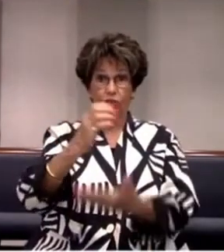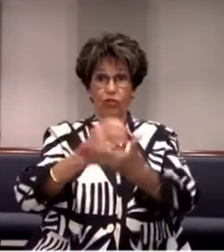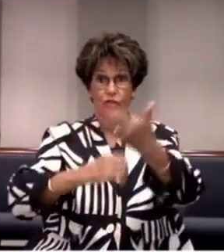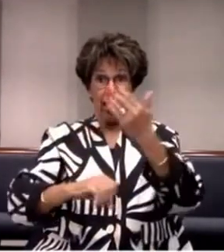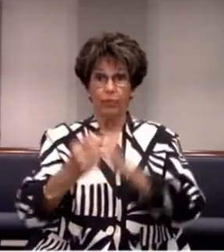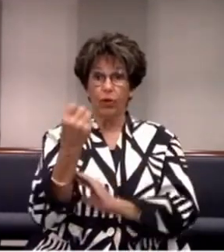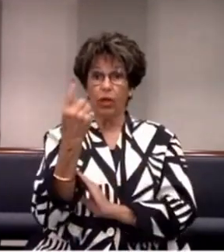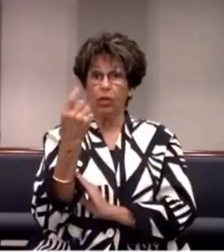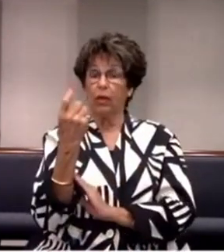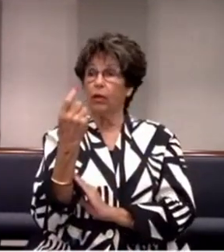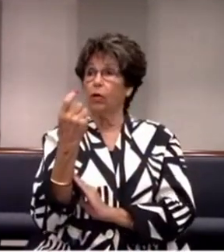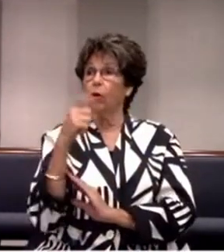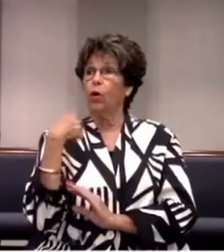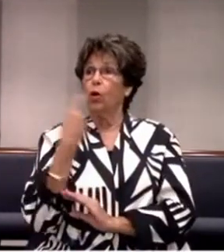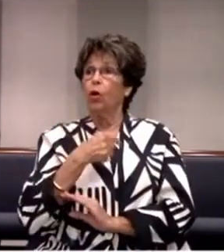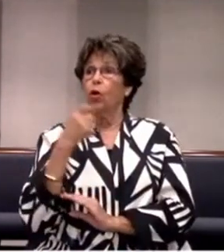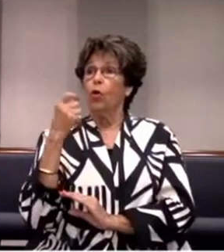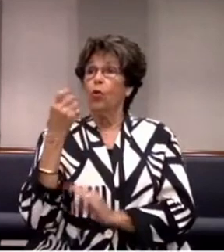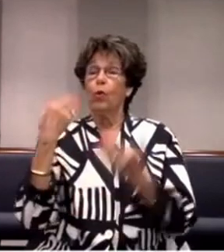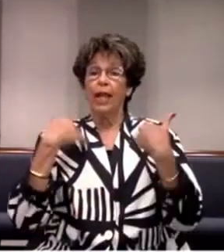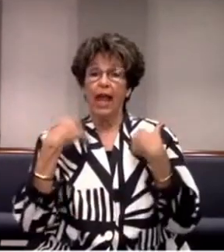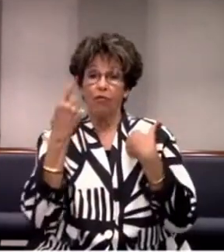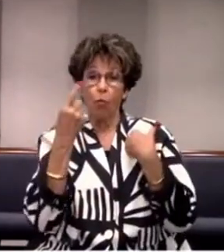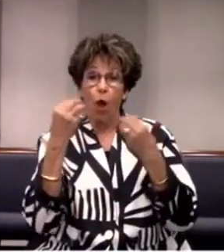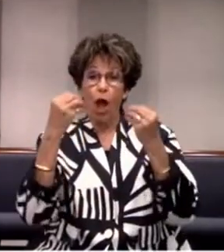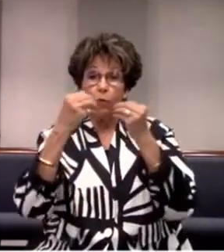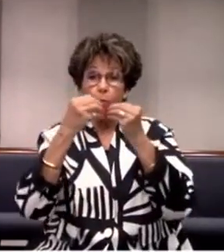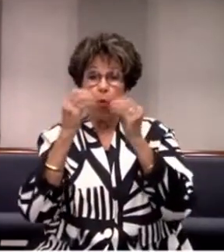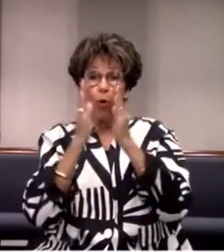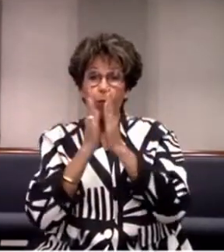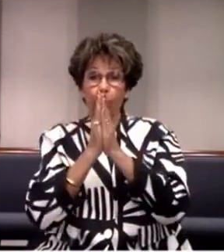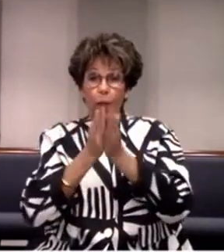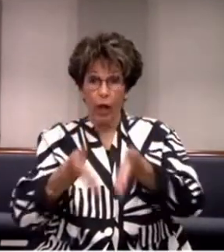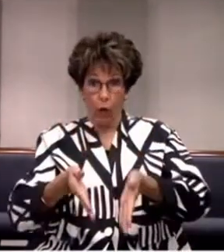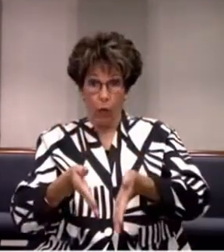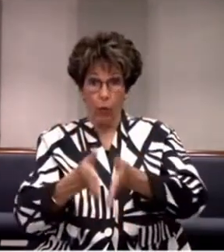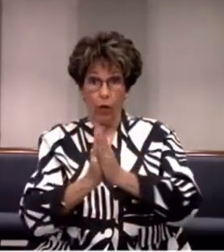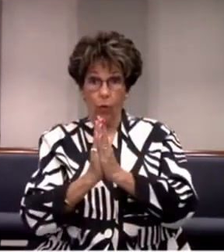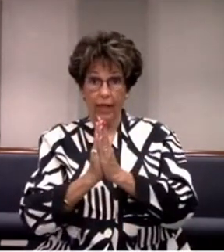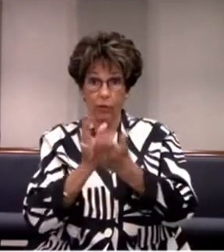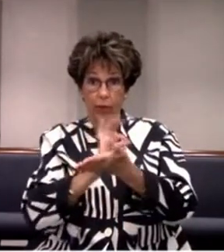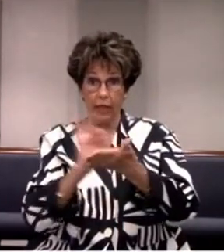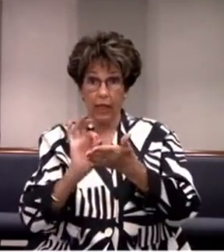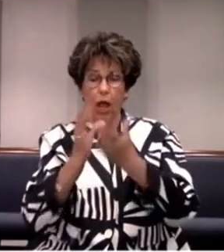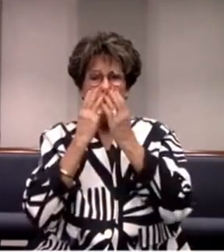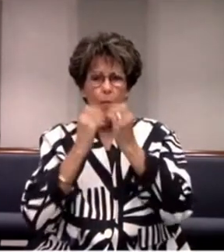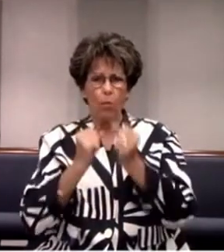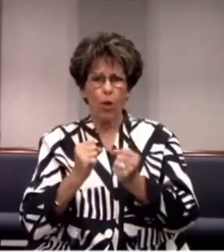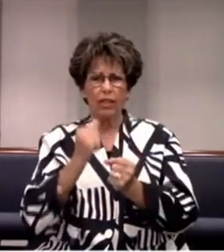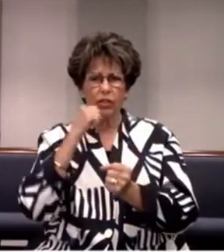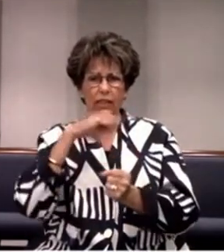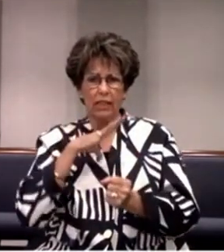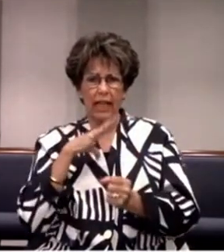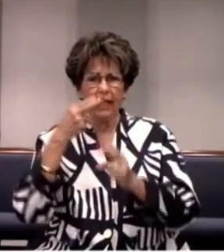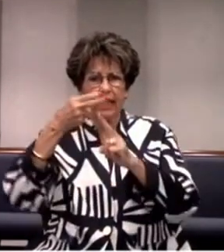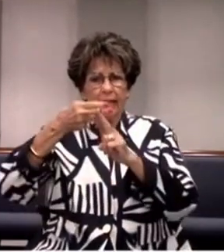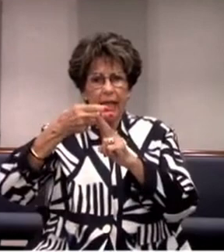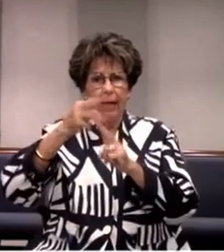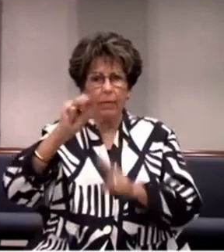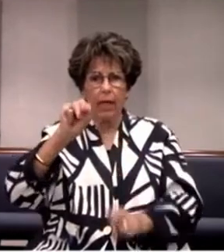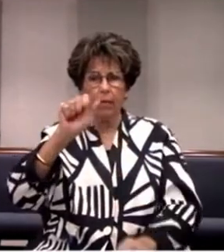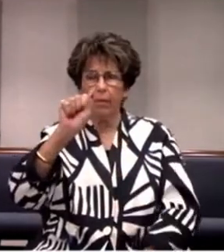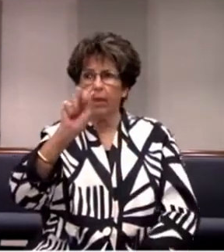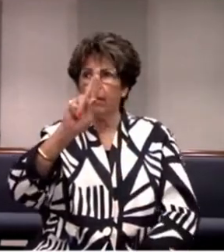request. I just remembered when I sat down there next to Brother Yachter, precious lady named Marilyn will be